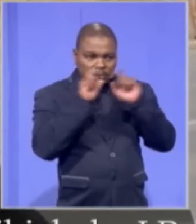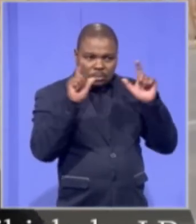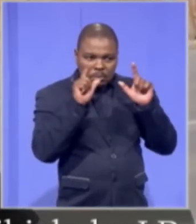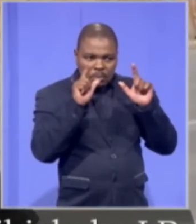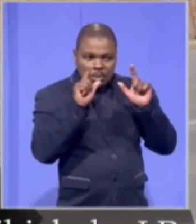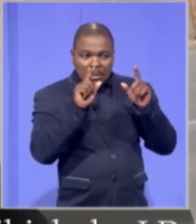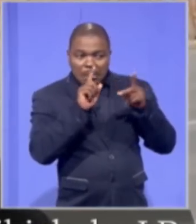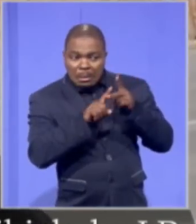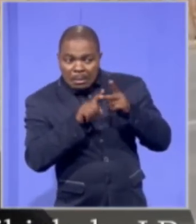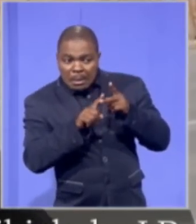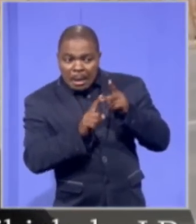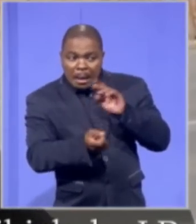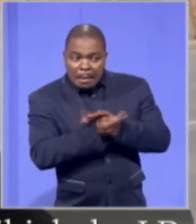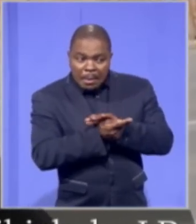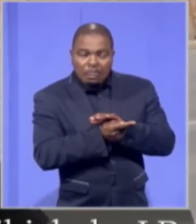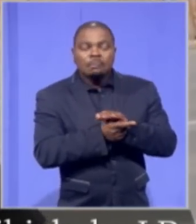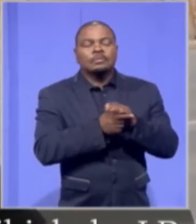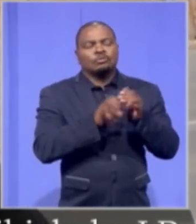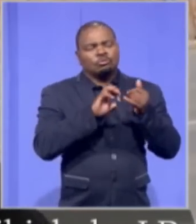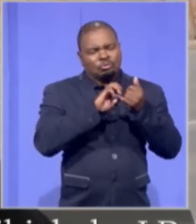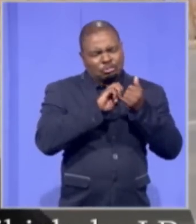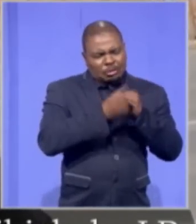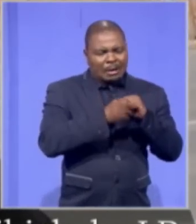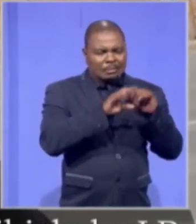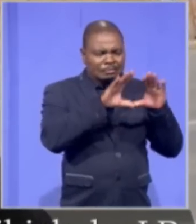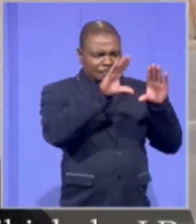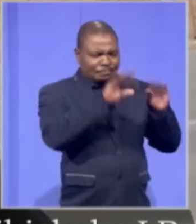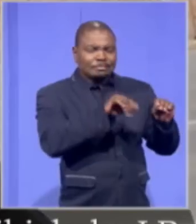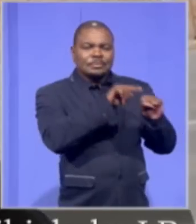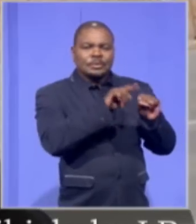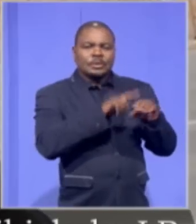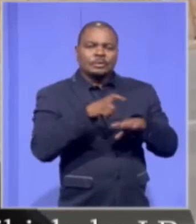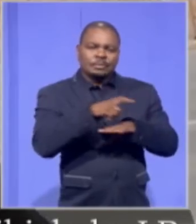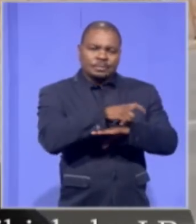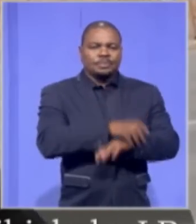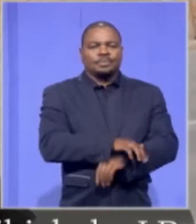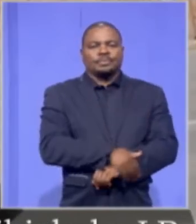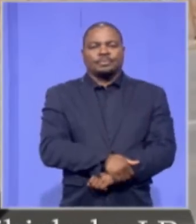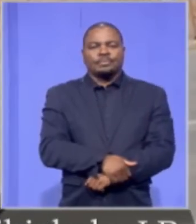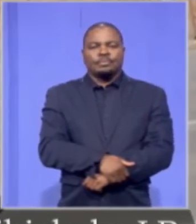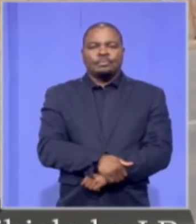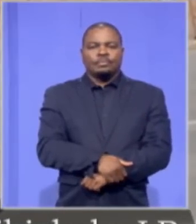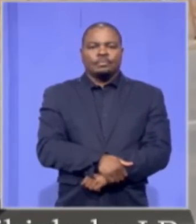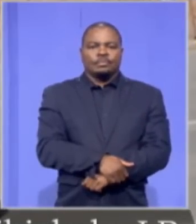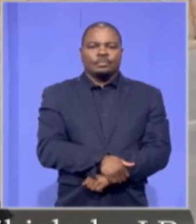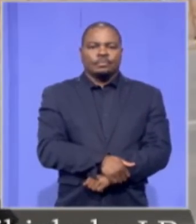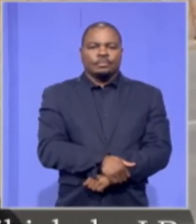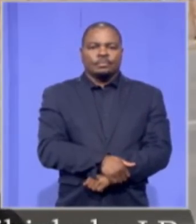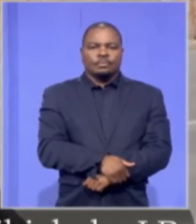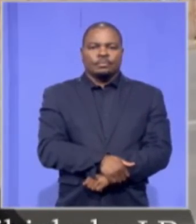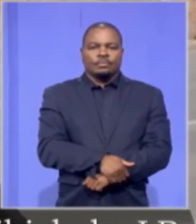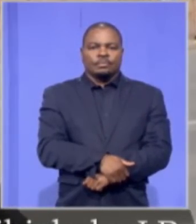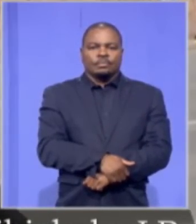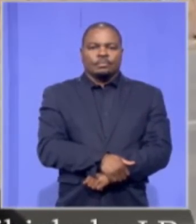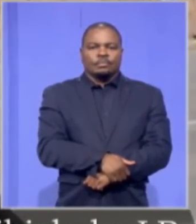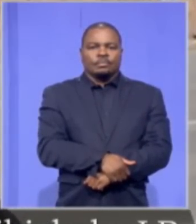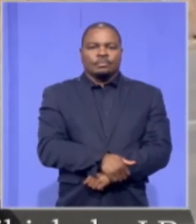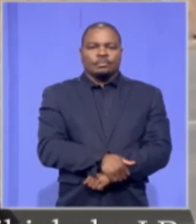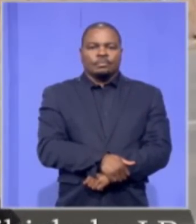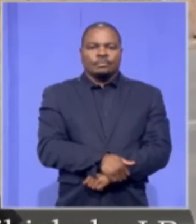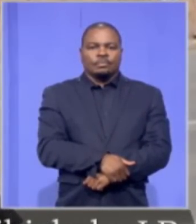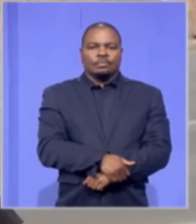go tšea magato ka moka go thibela dibokwana tšeo di hlaselago dibjalwa. Ke ba Tseba Maboa, ditabeng tša